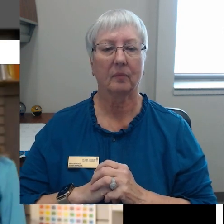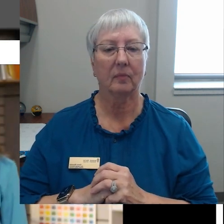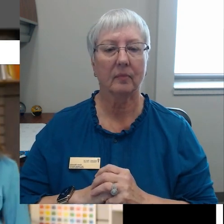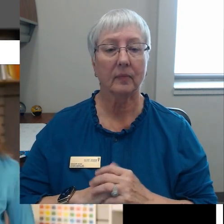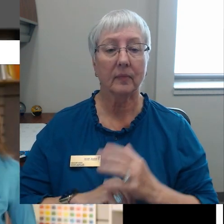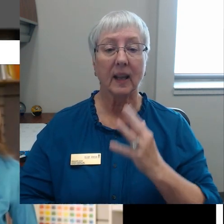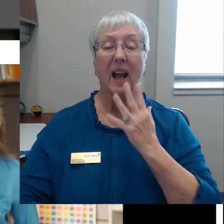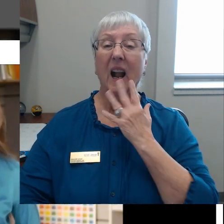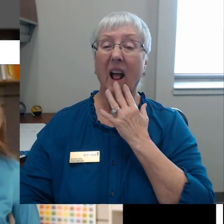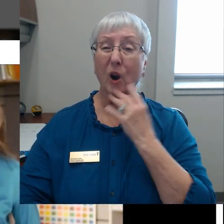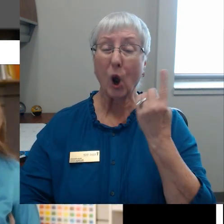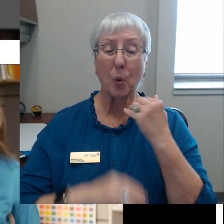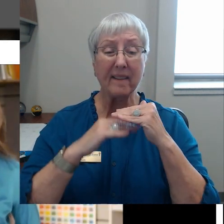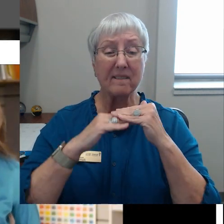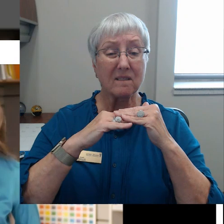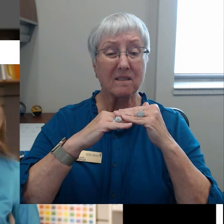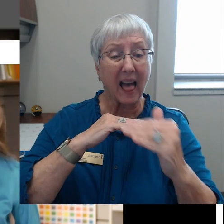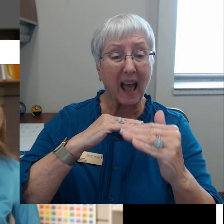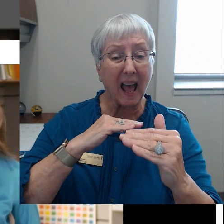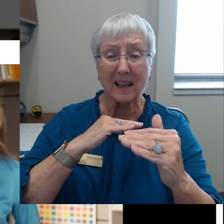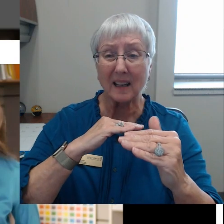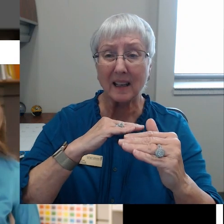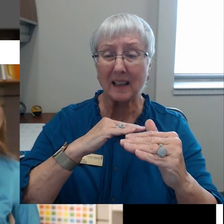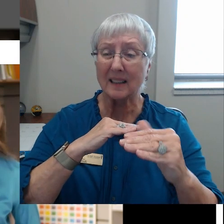Color is not always a flat, perfectly